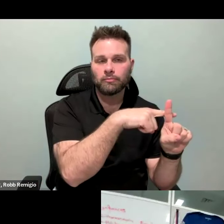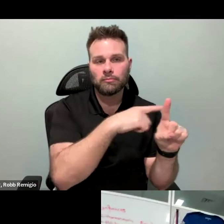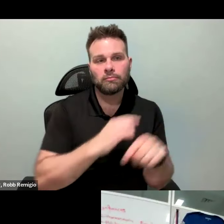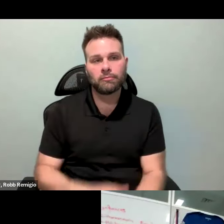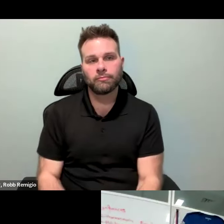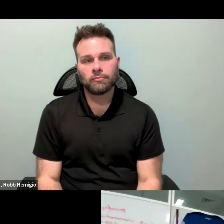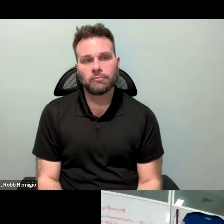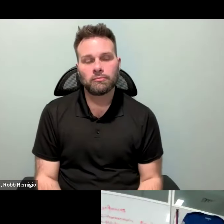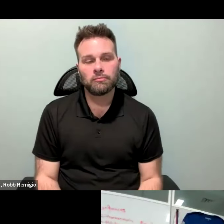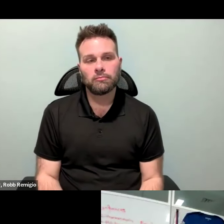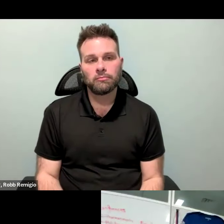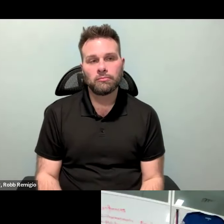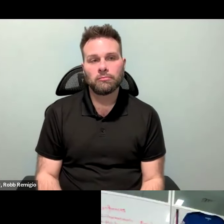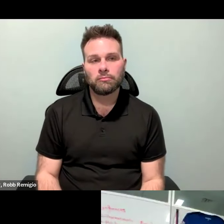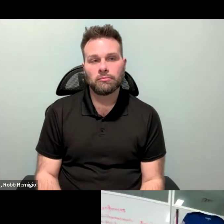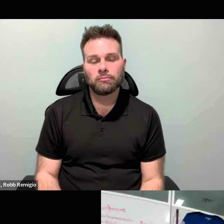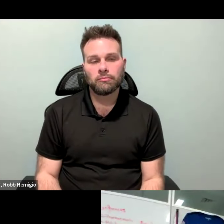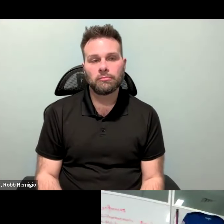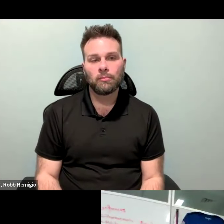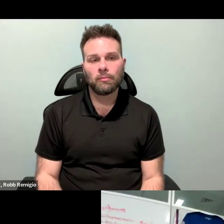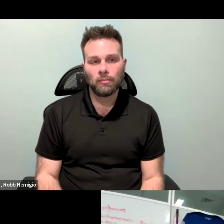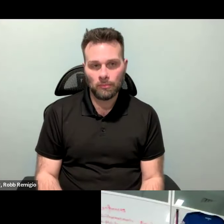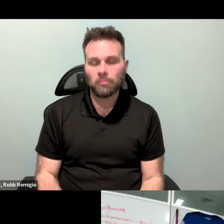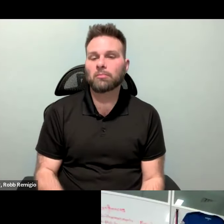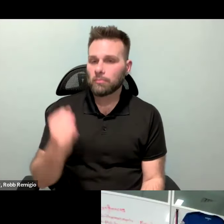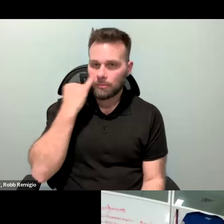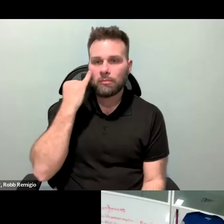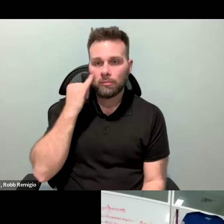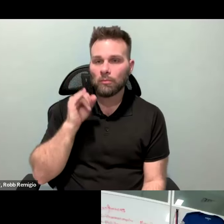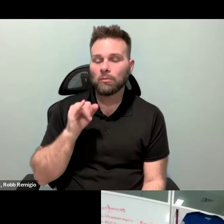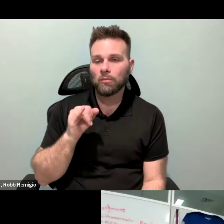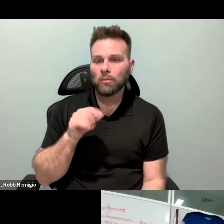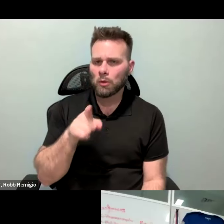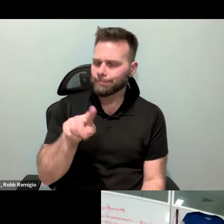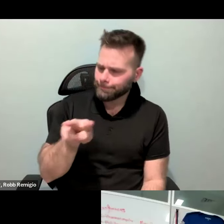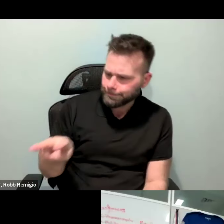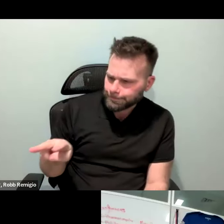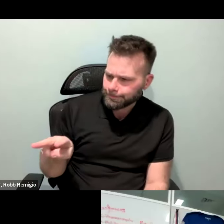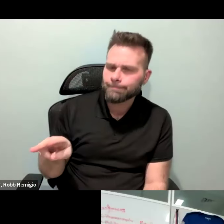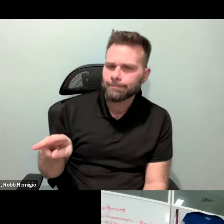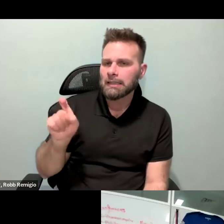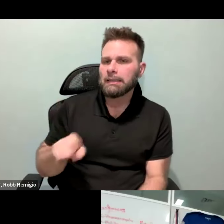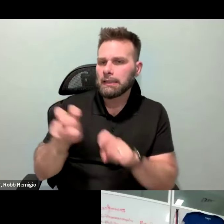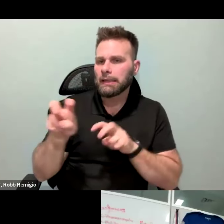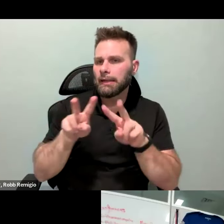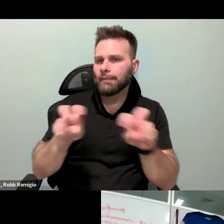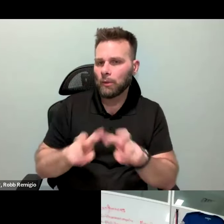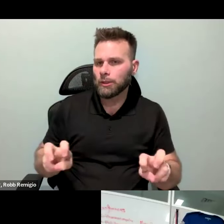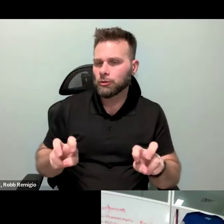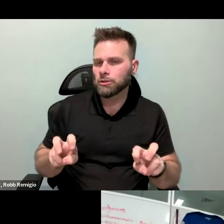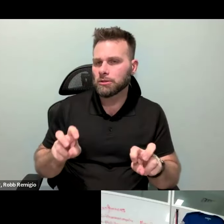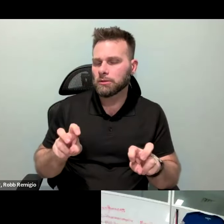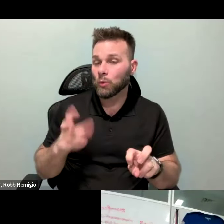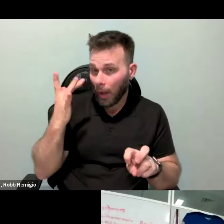if you have identified that your child needed an evaluation for ADHD, there's a good chance that there are symptoms